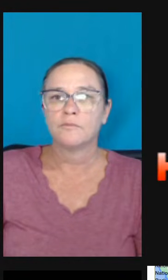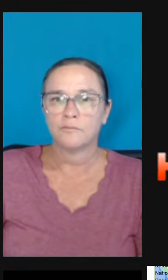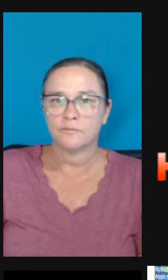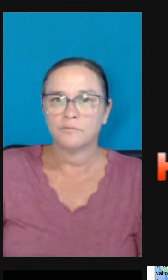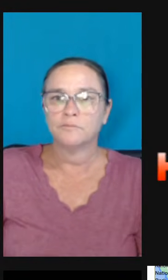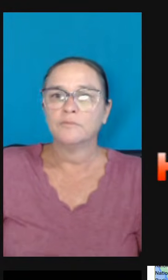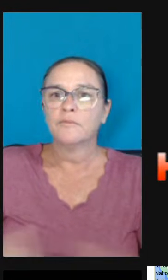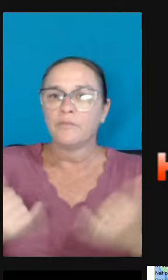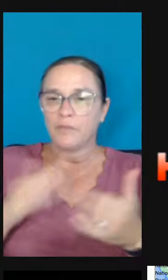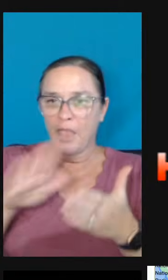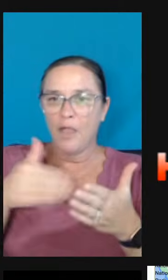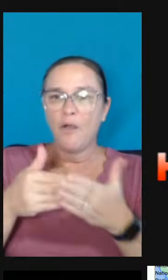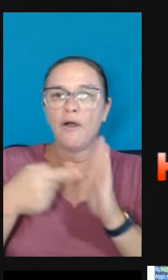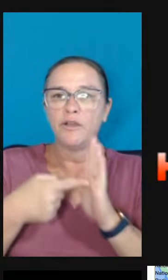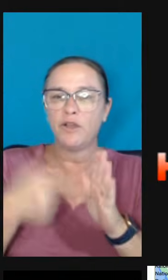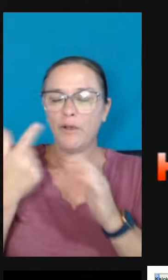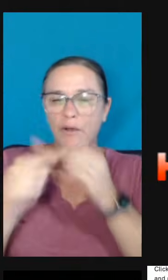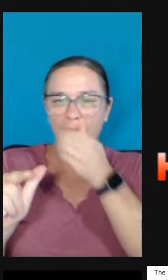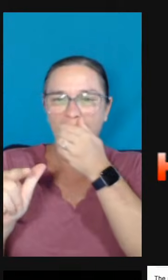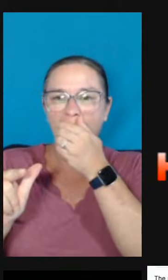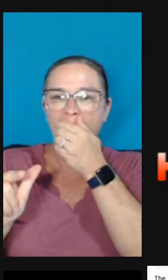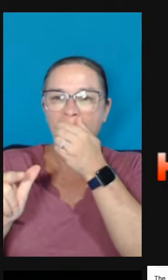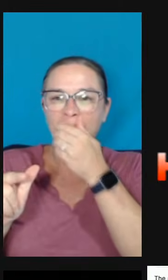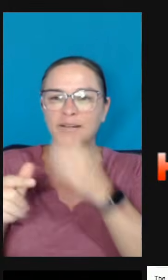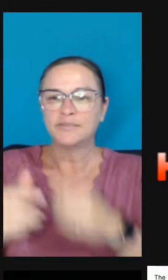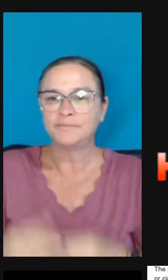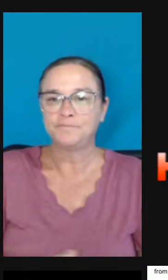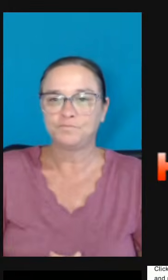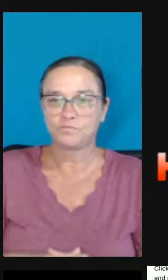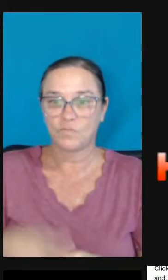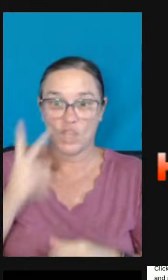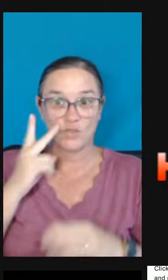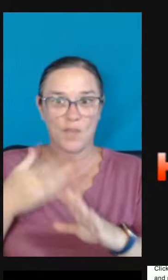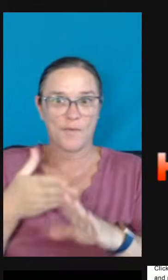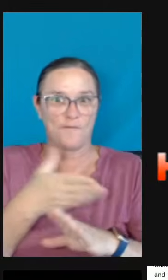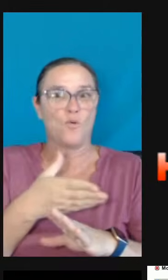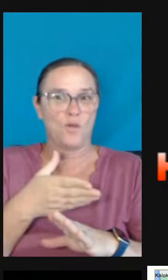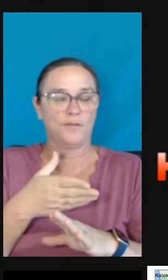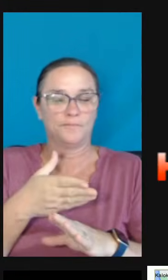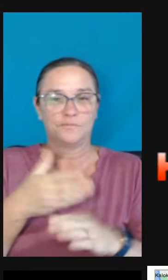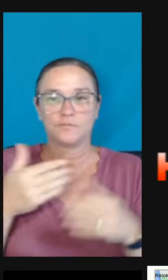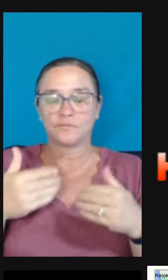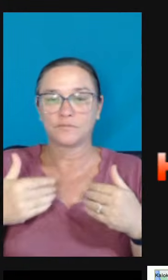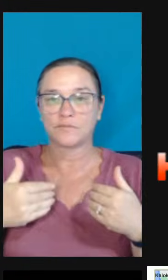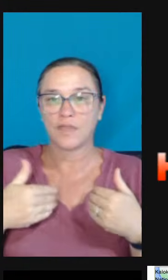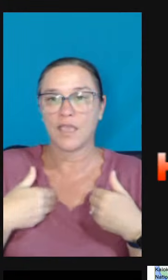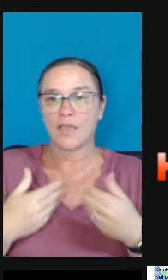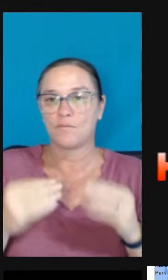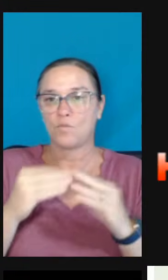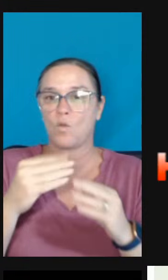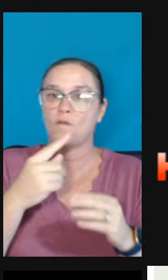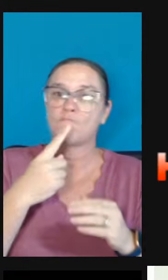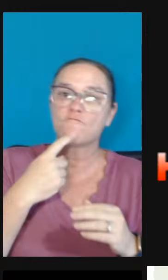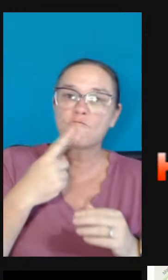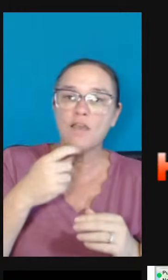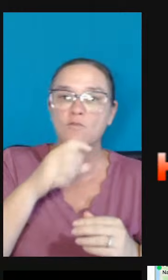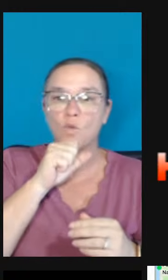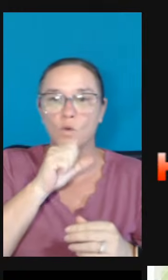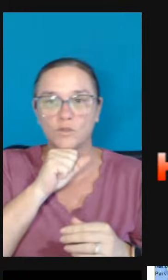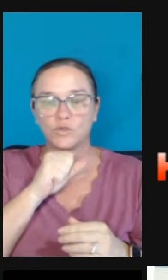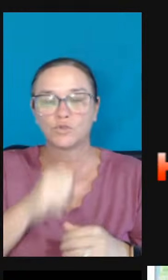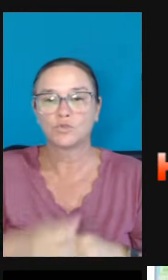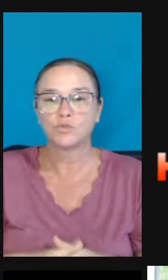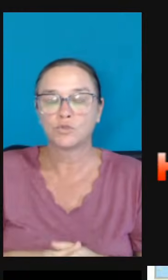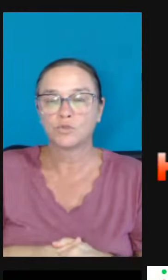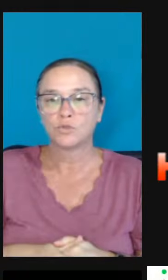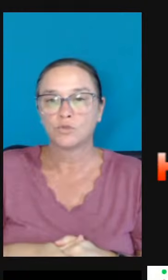showing green at all their sites on the map. You saw before I reloaded it there, it was showing more of the reds and oranges. So we